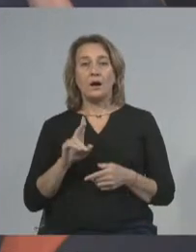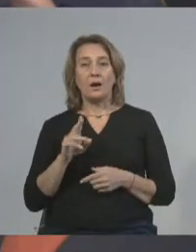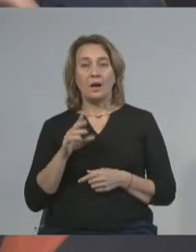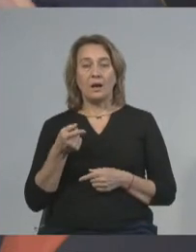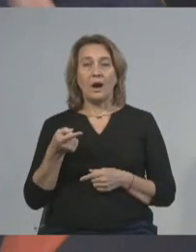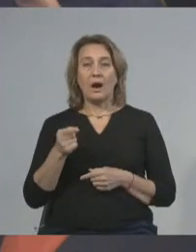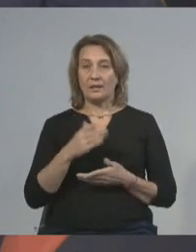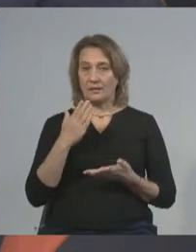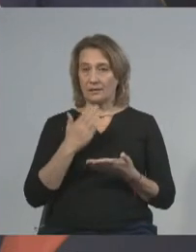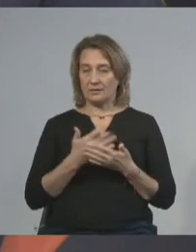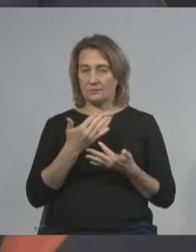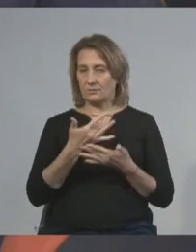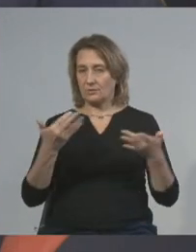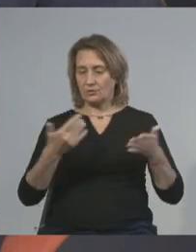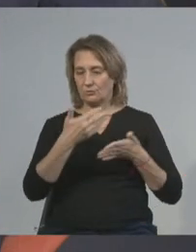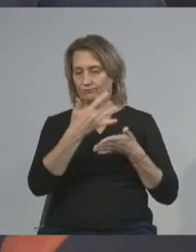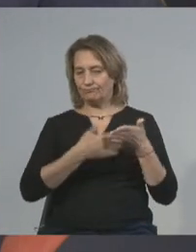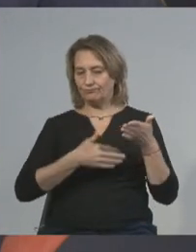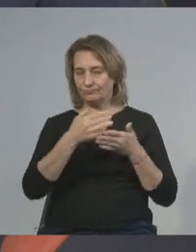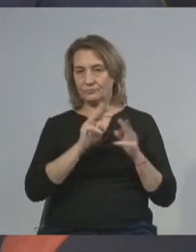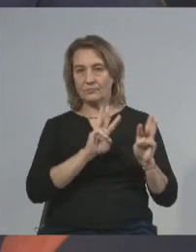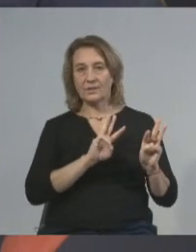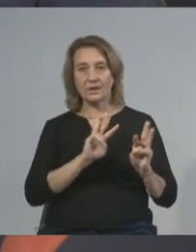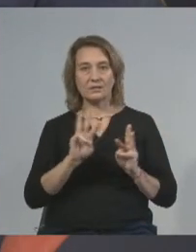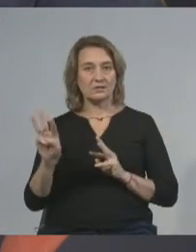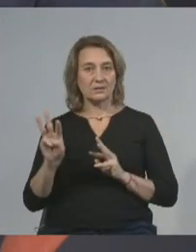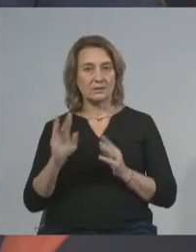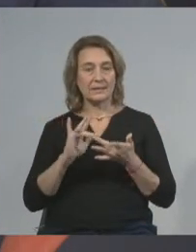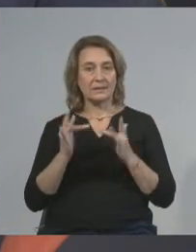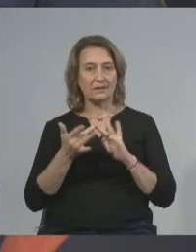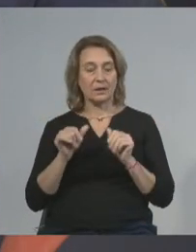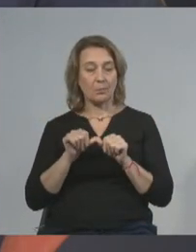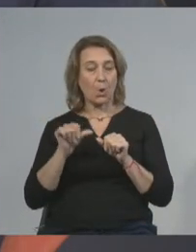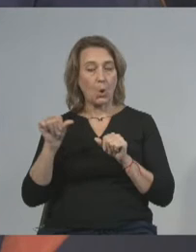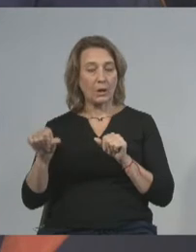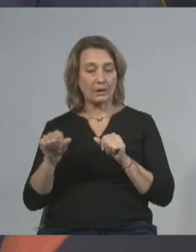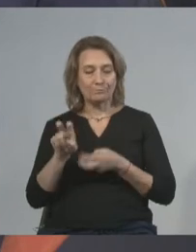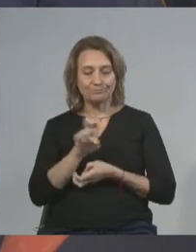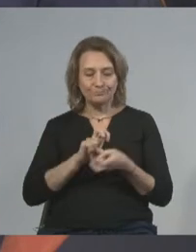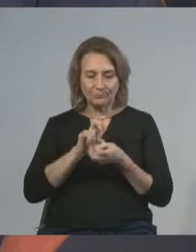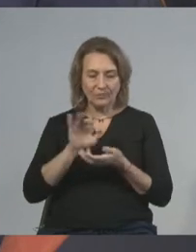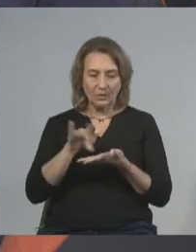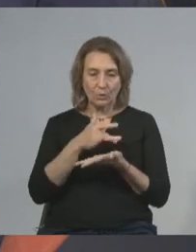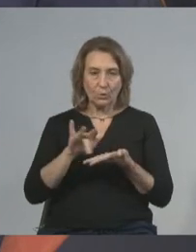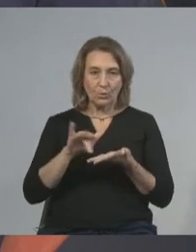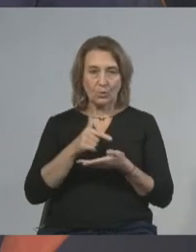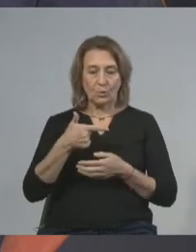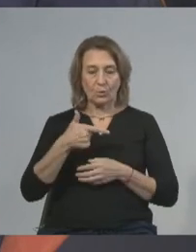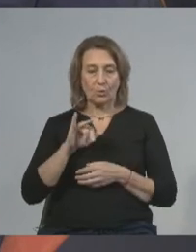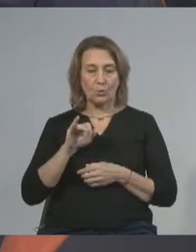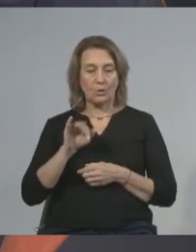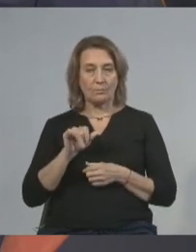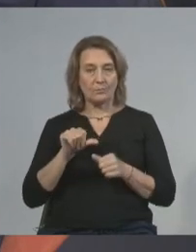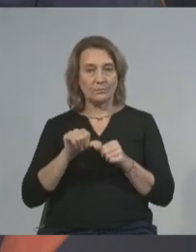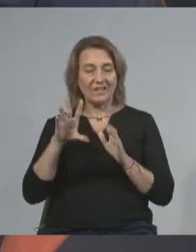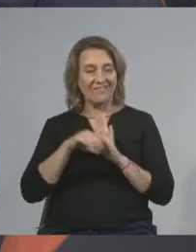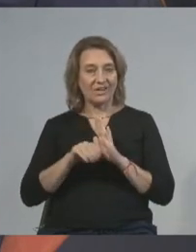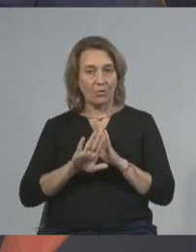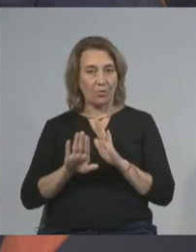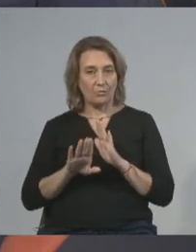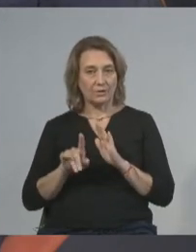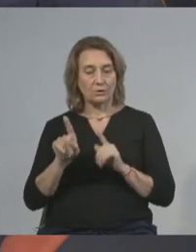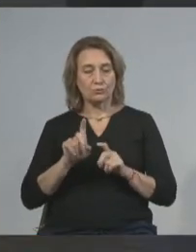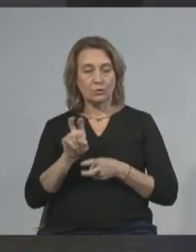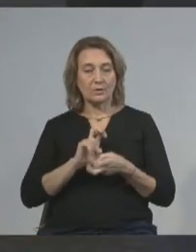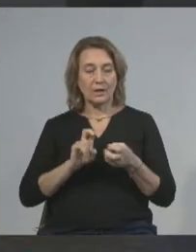other different networks that all in addition to google that don't they can don't take